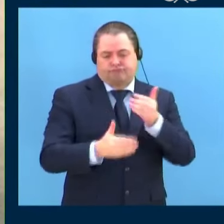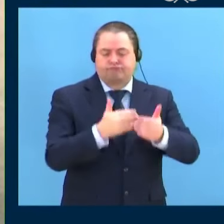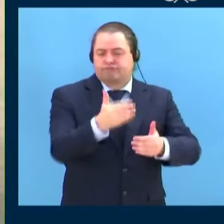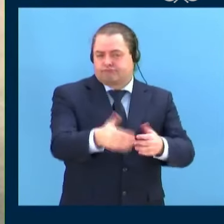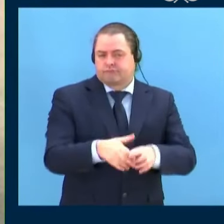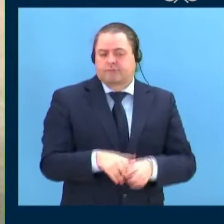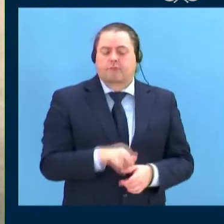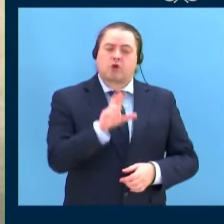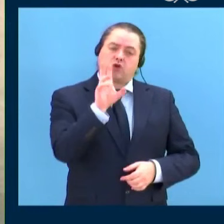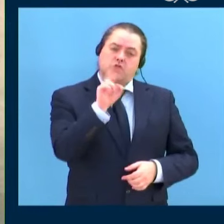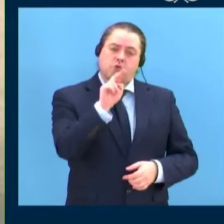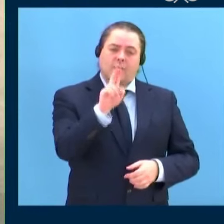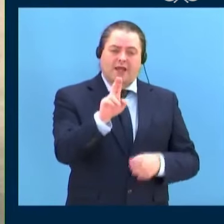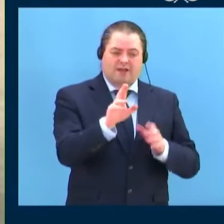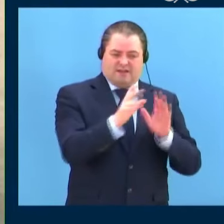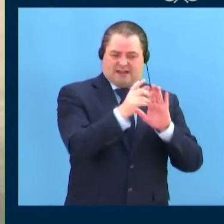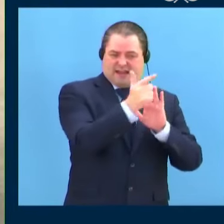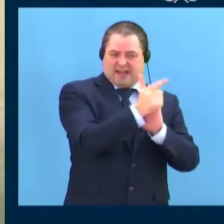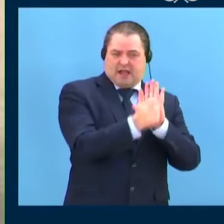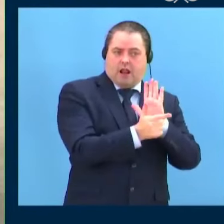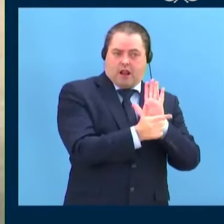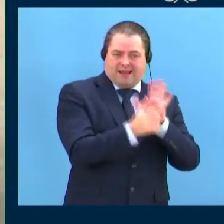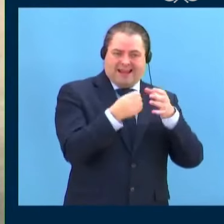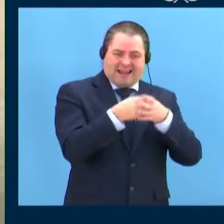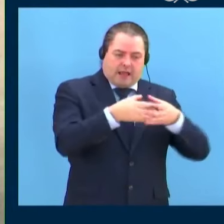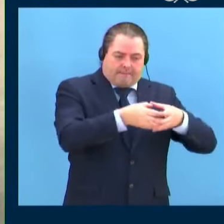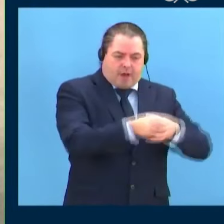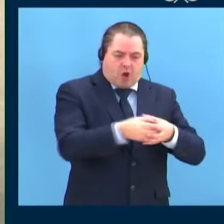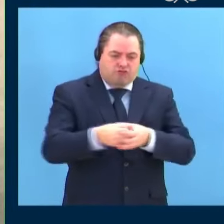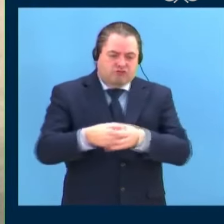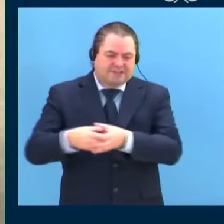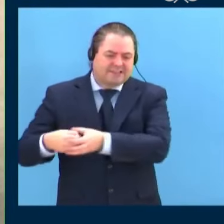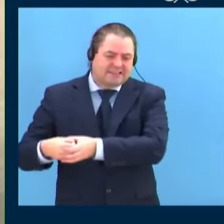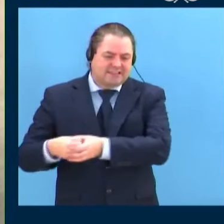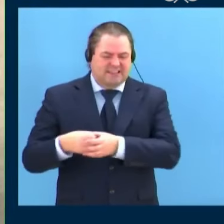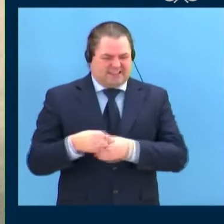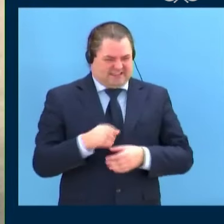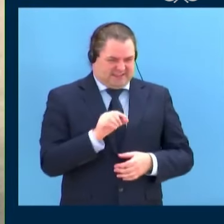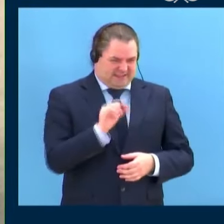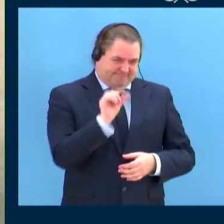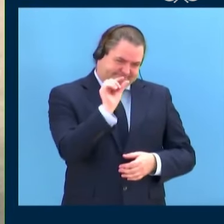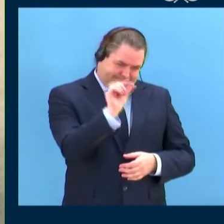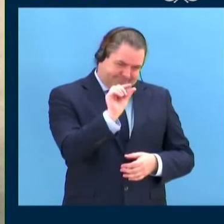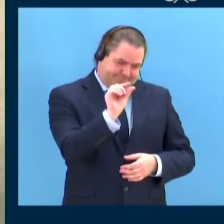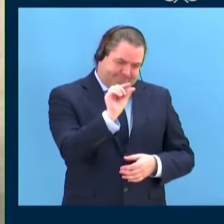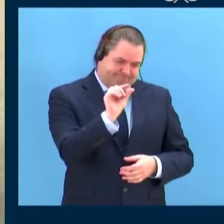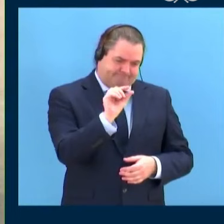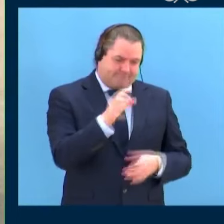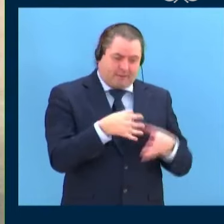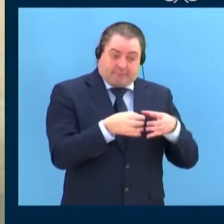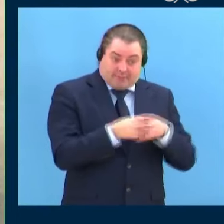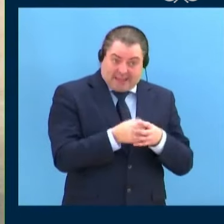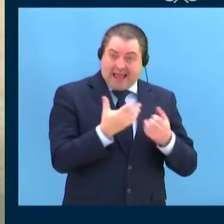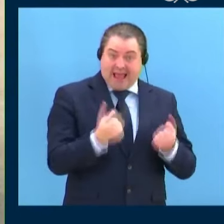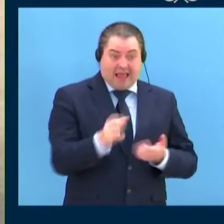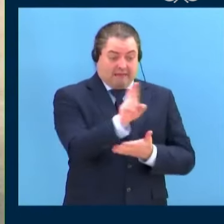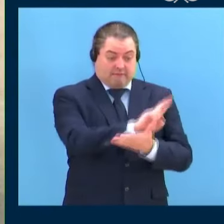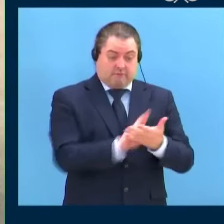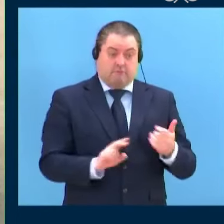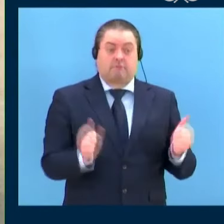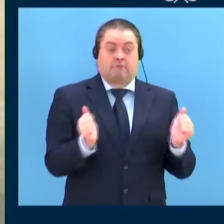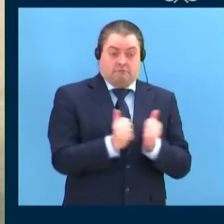legal mechanisms for minorities are limited, and minorities are one of the few groups without a specific treaty. There is